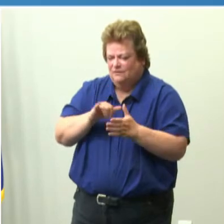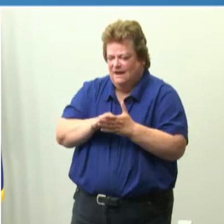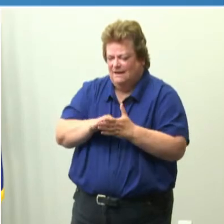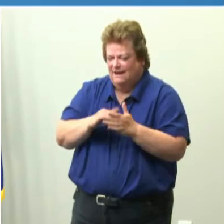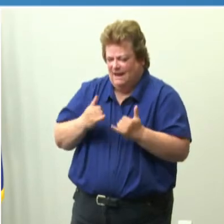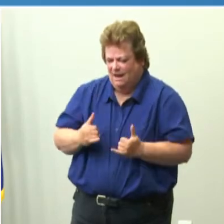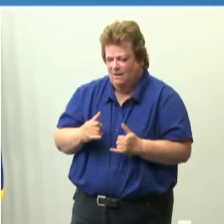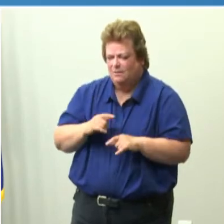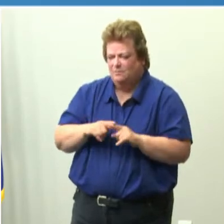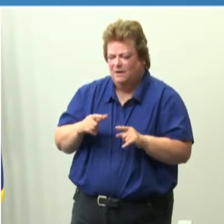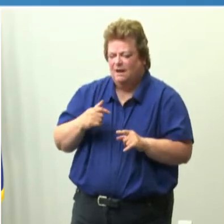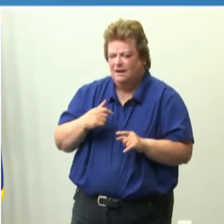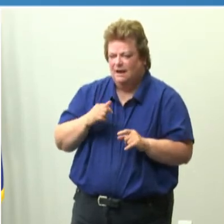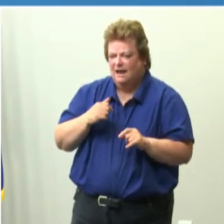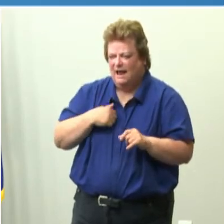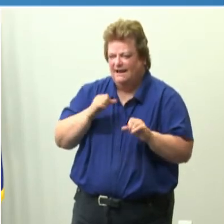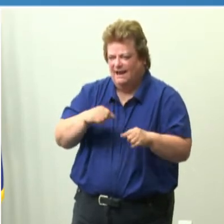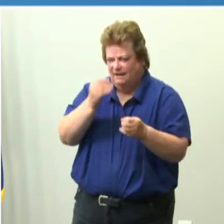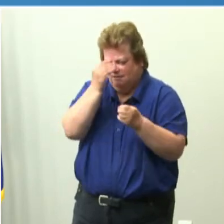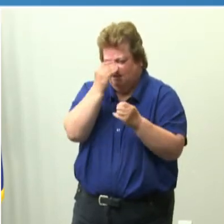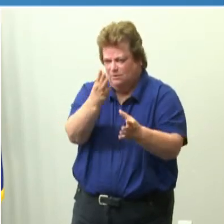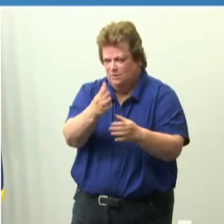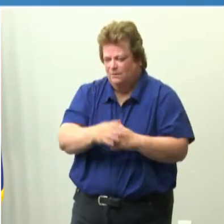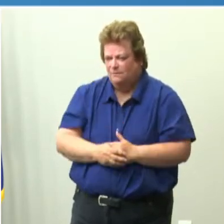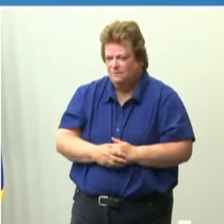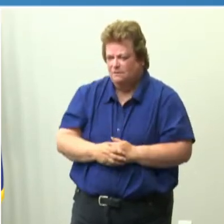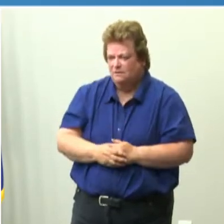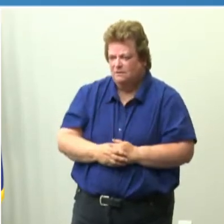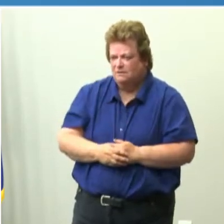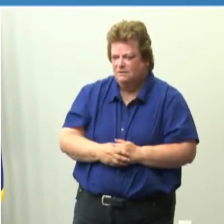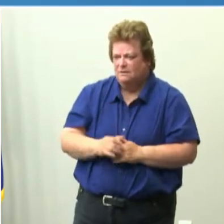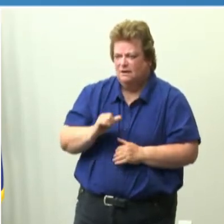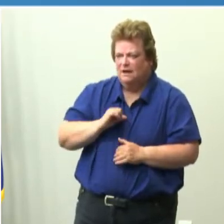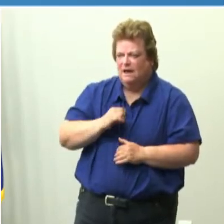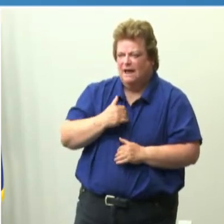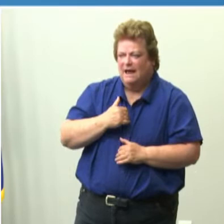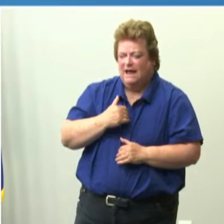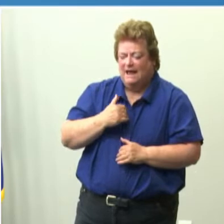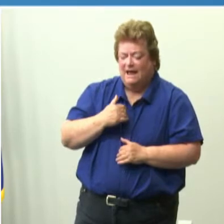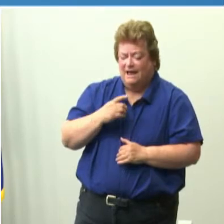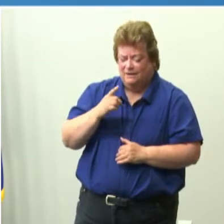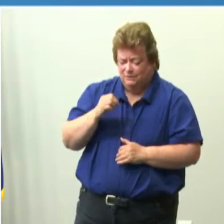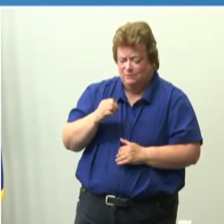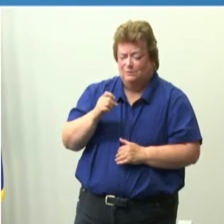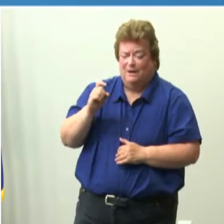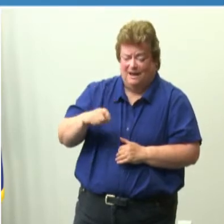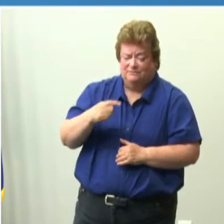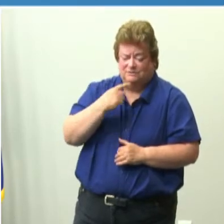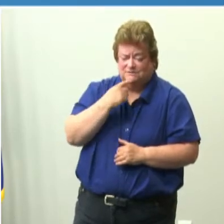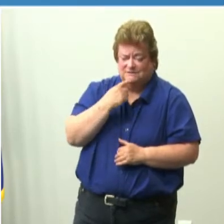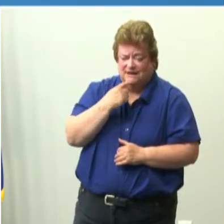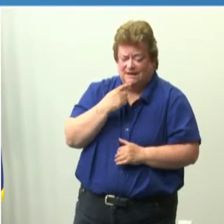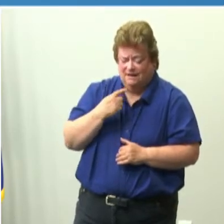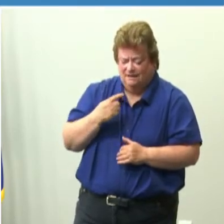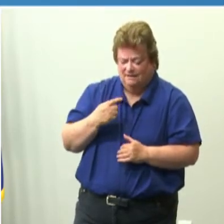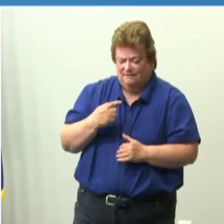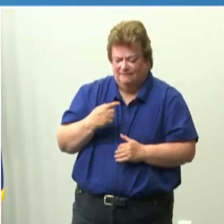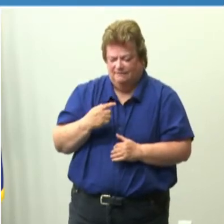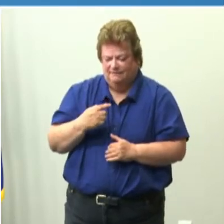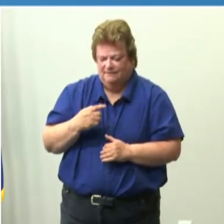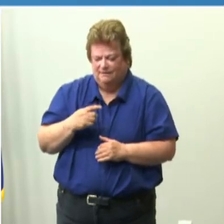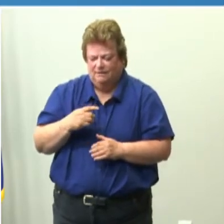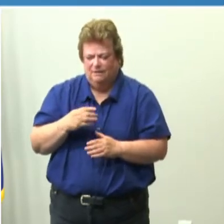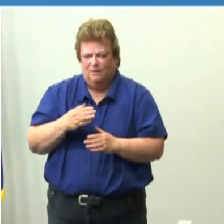so we can let you know. I do have to say, even on a call today,